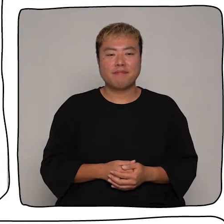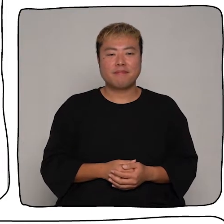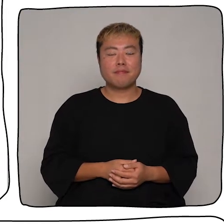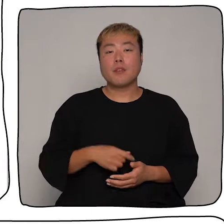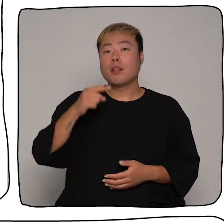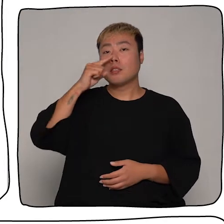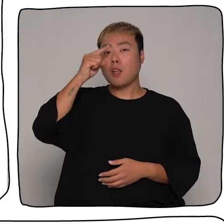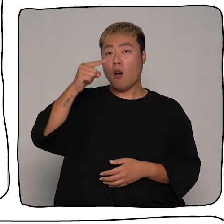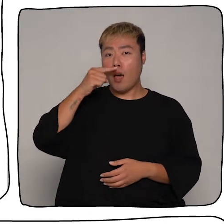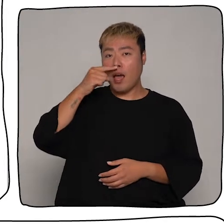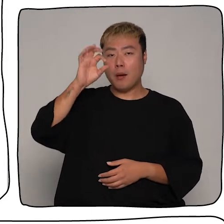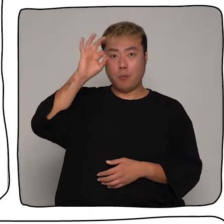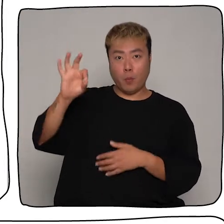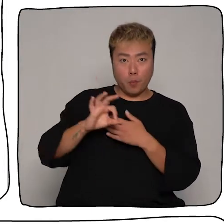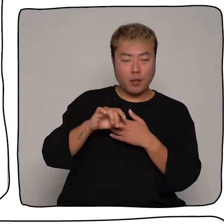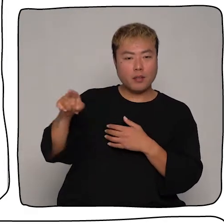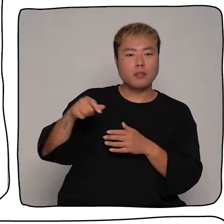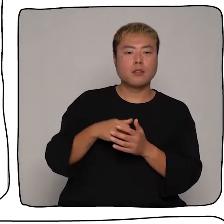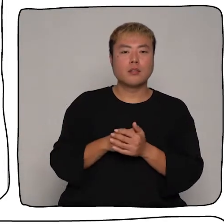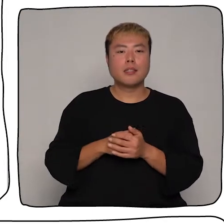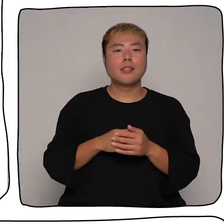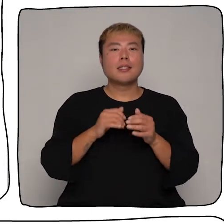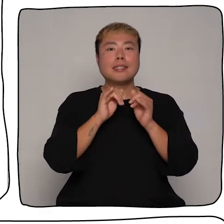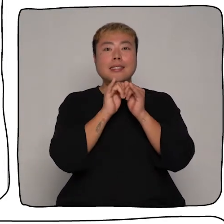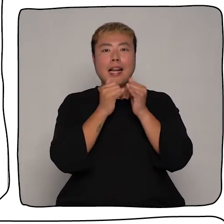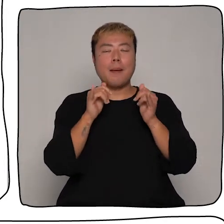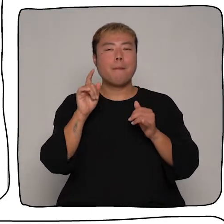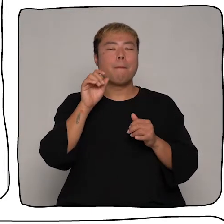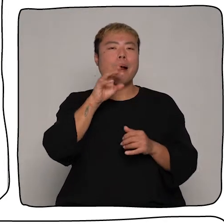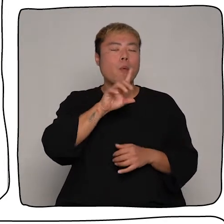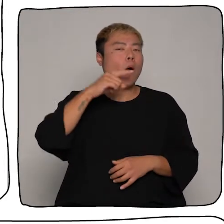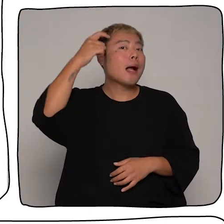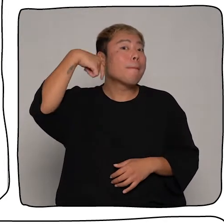some of you may know that in Western culture,